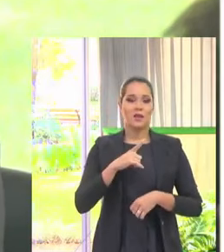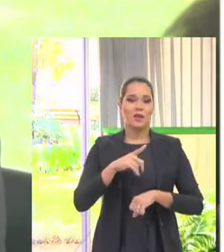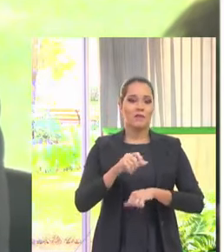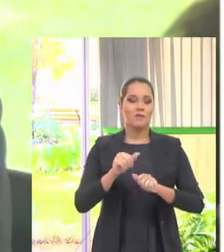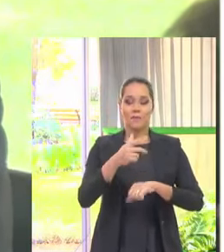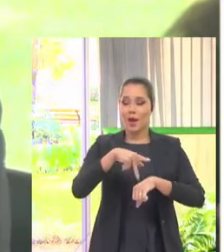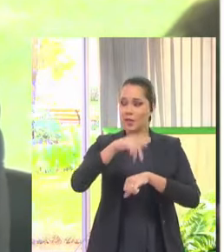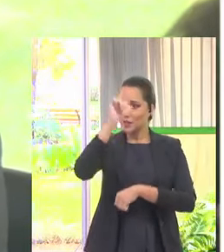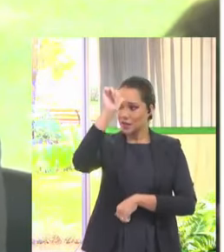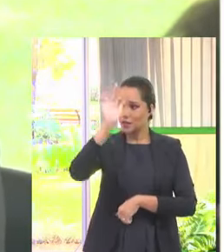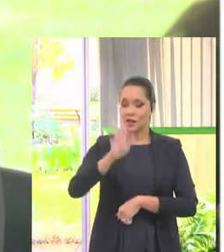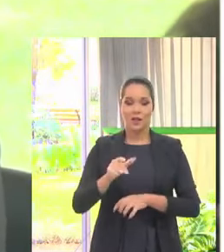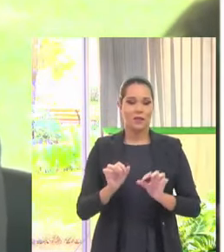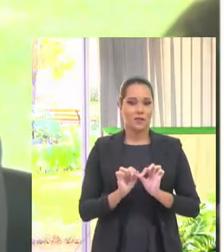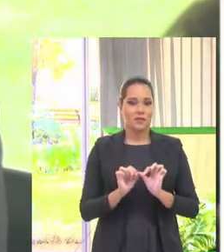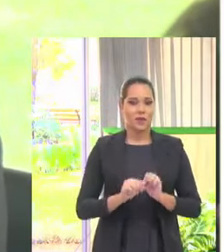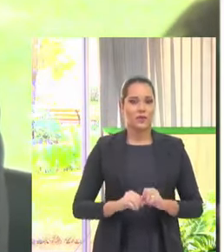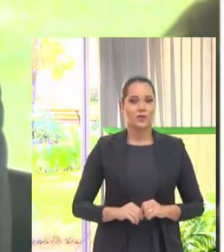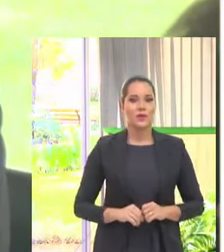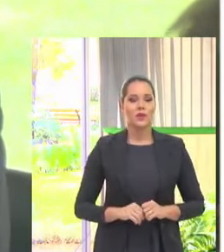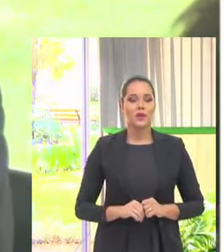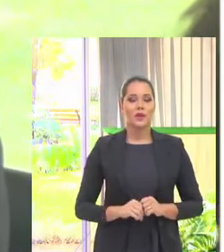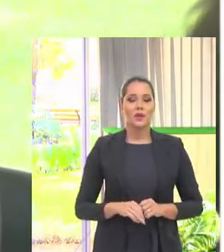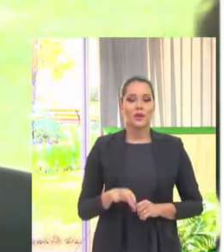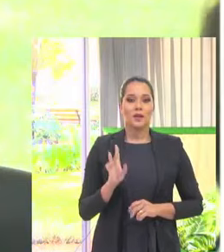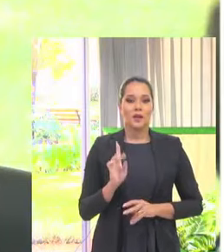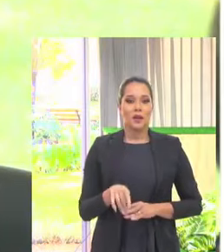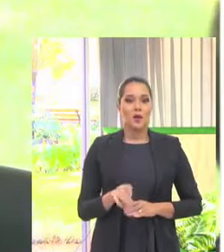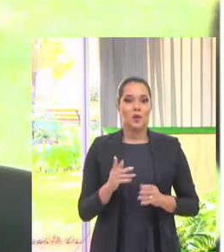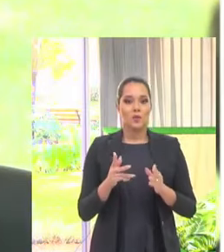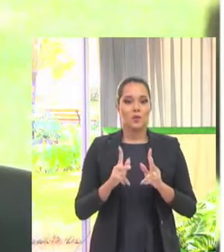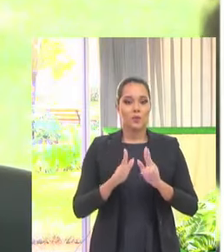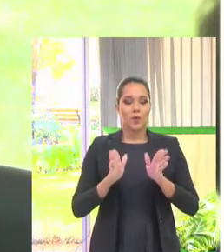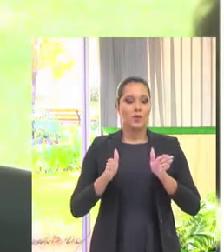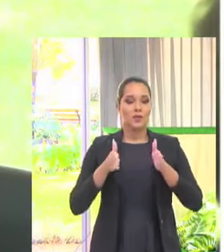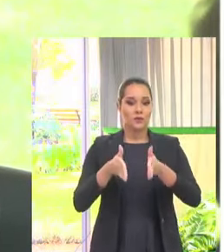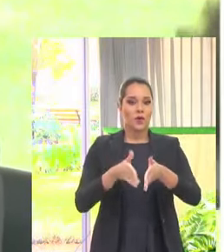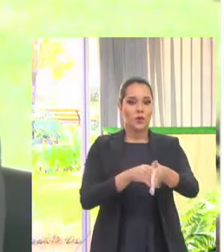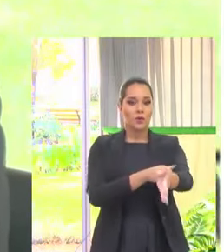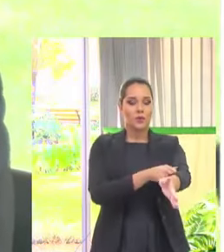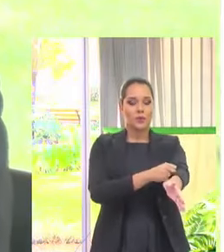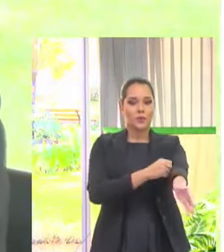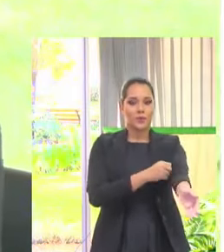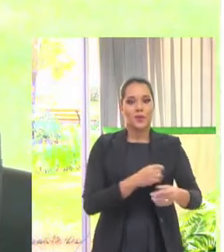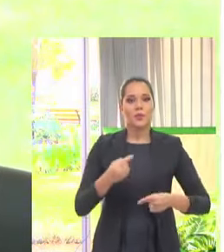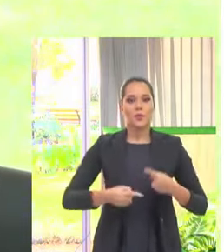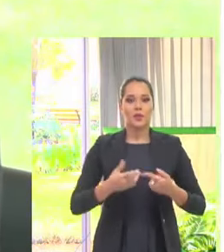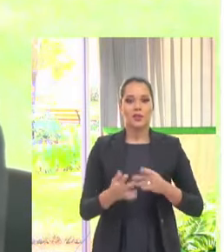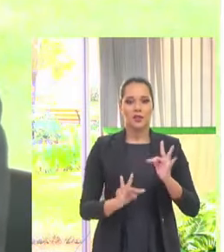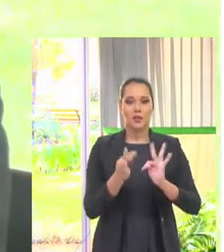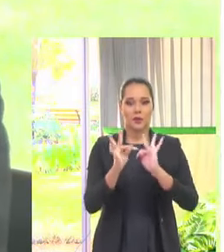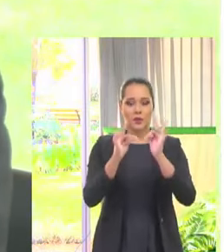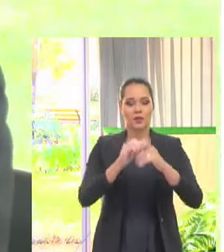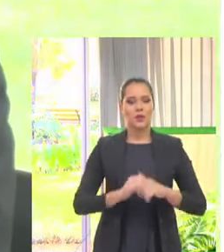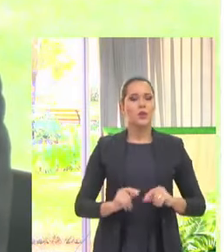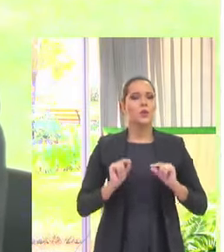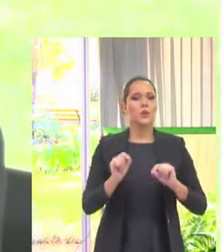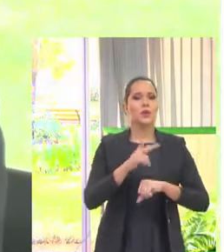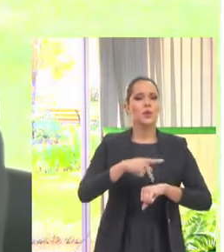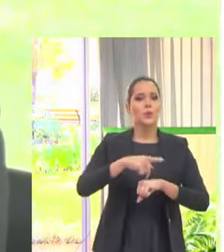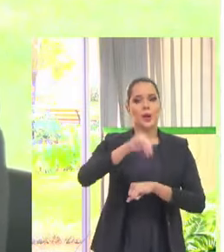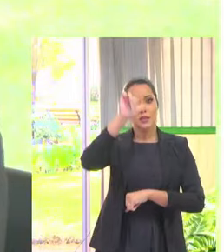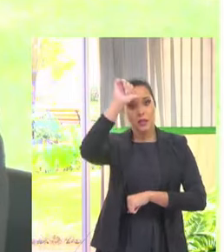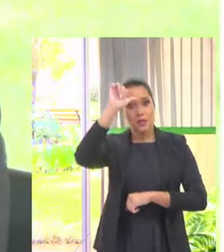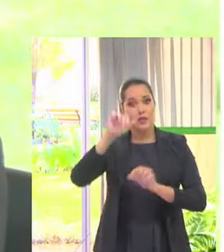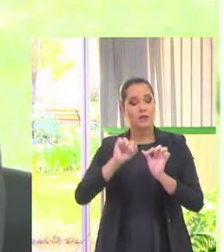as part of, again, this sort of renewed focus on technology policy. Finally, what is India doing about this? What can we do?